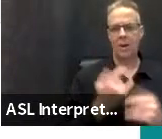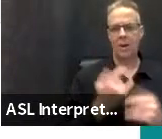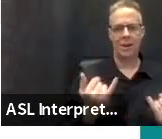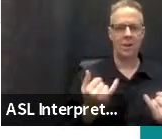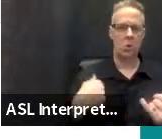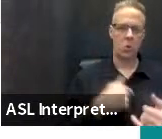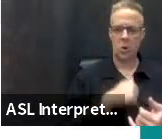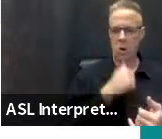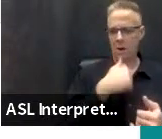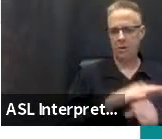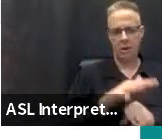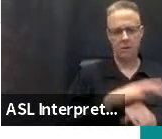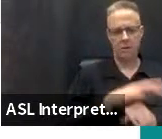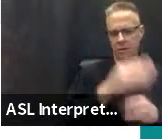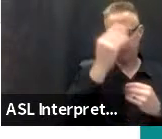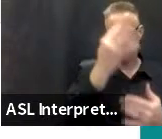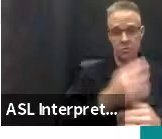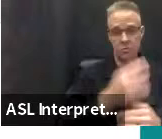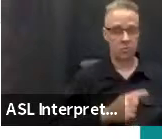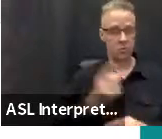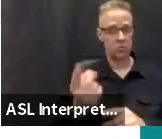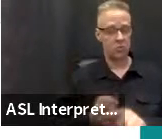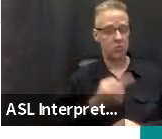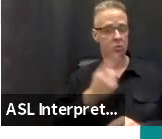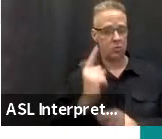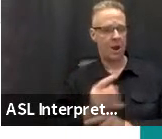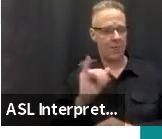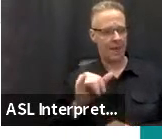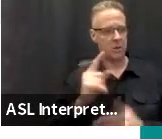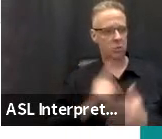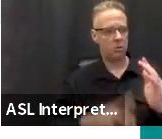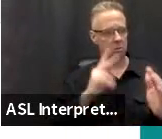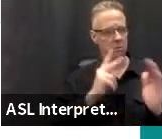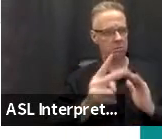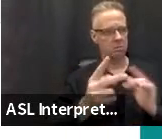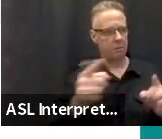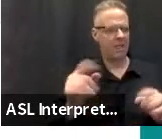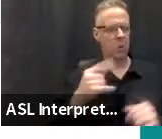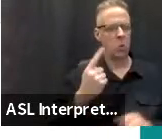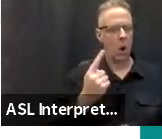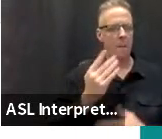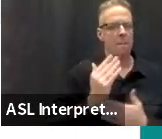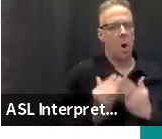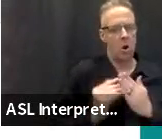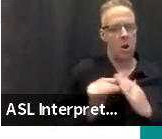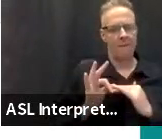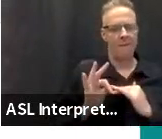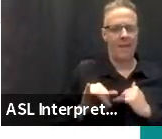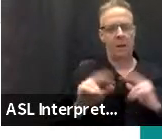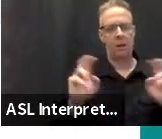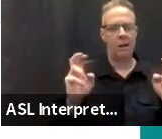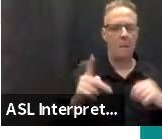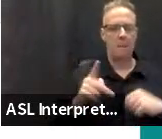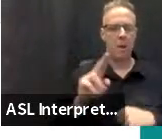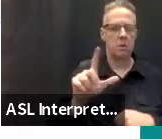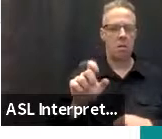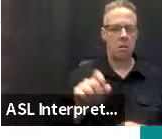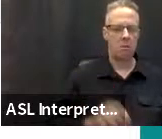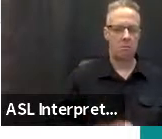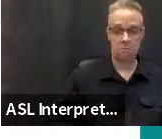that information yet, but you're right. That is where this is heading. Right now, this is just one puzzle piece. Does that make sense?